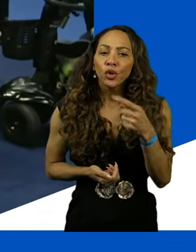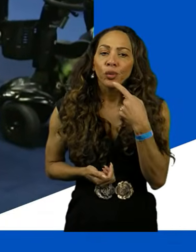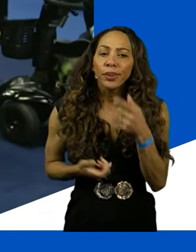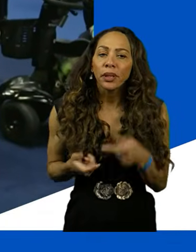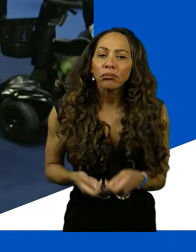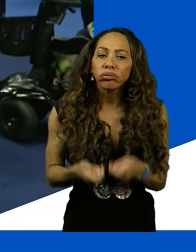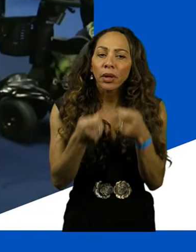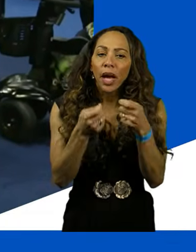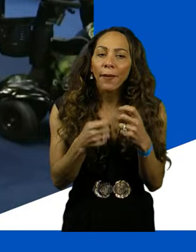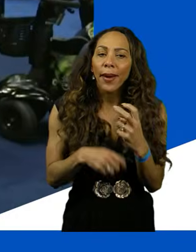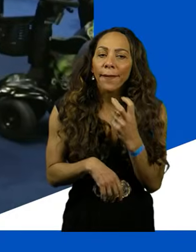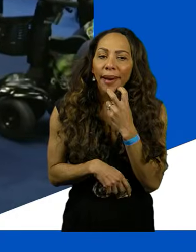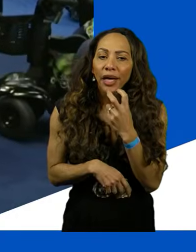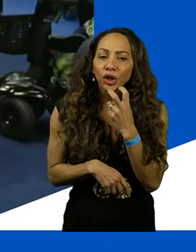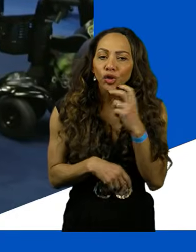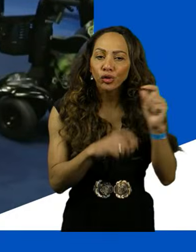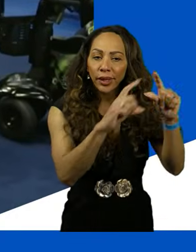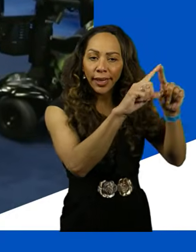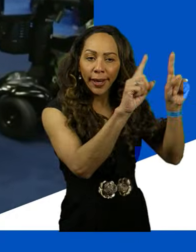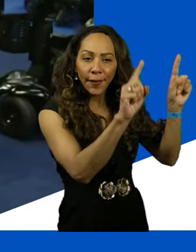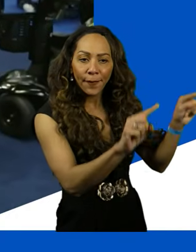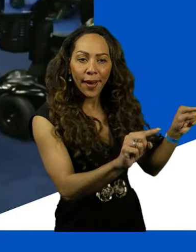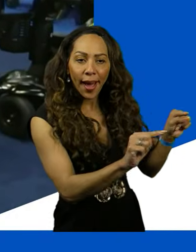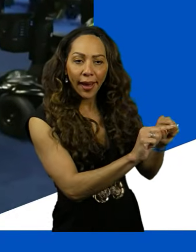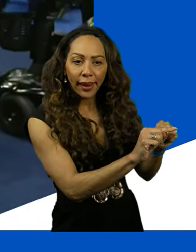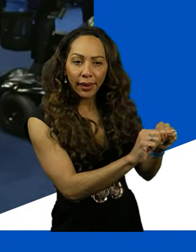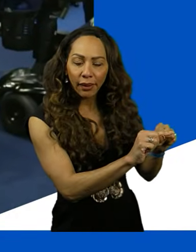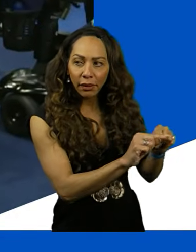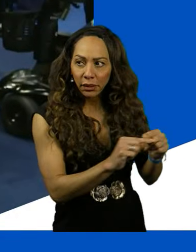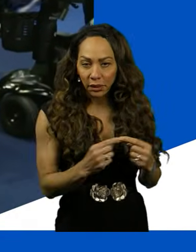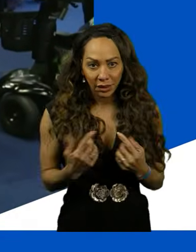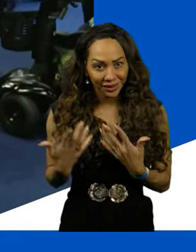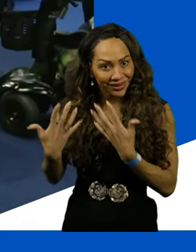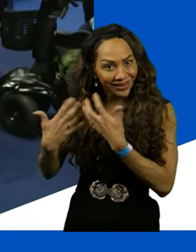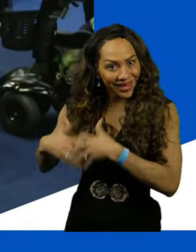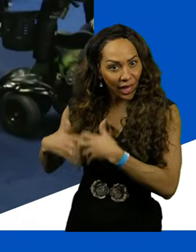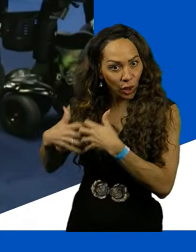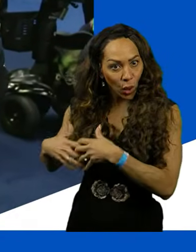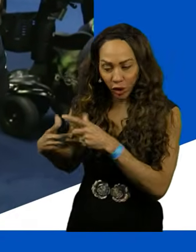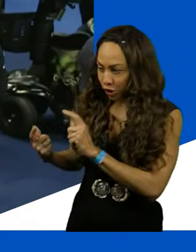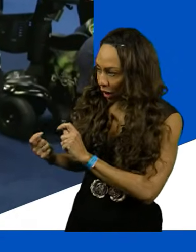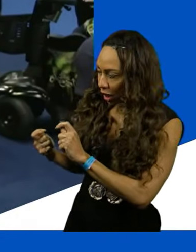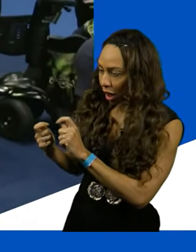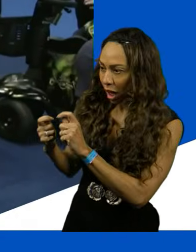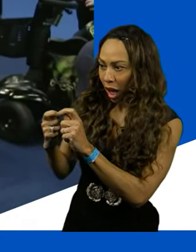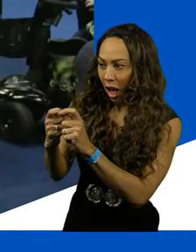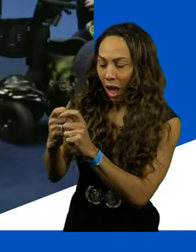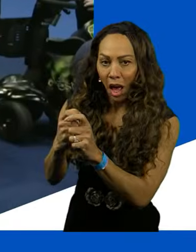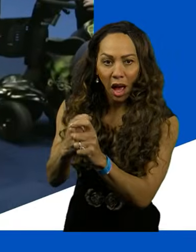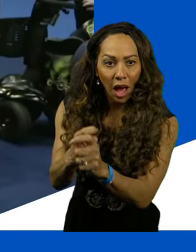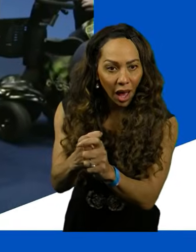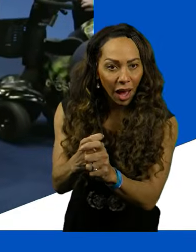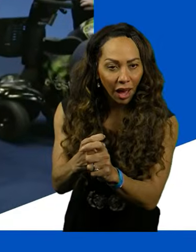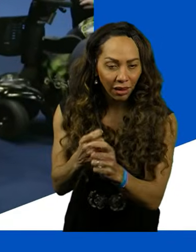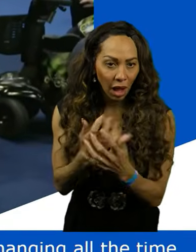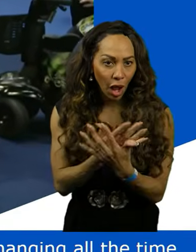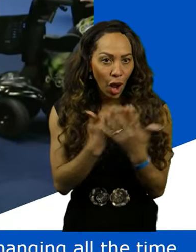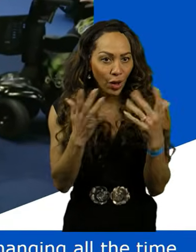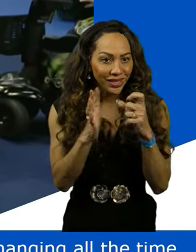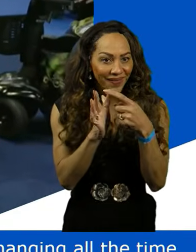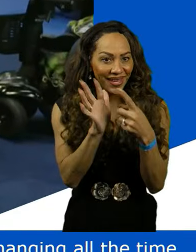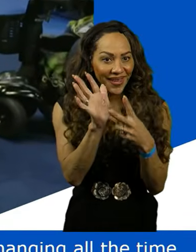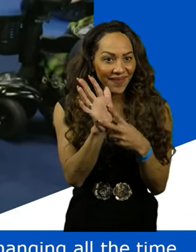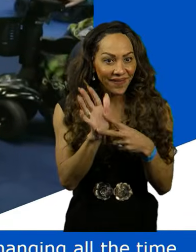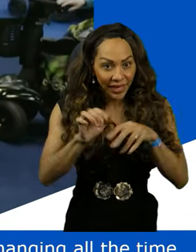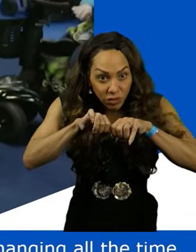I just wanted to quickly ask, with things evolving and changing all the time rapidly there, and we've got more EVs on the road,